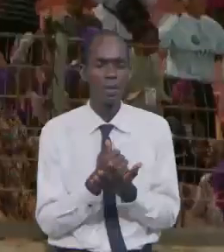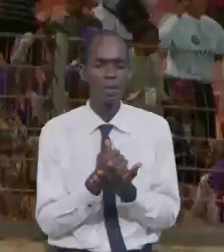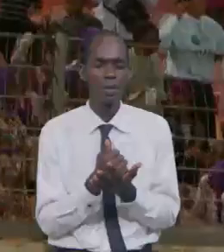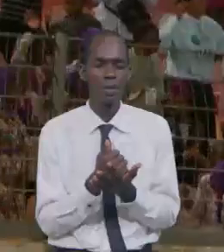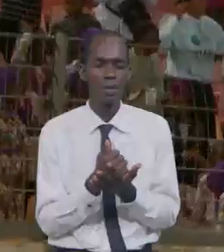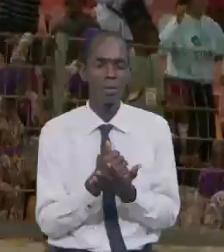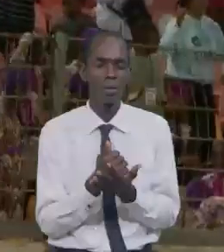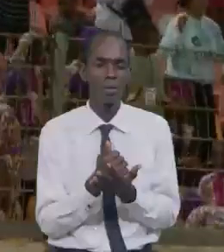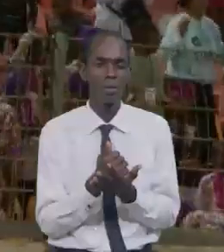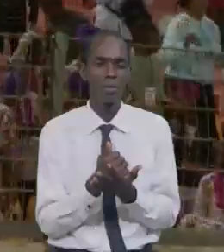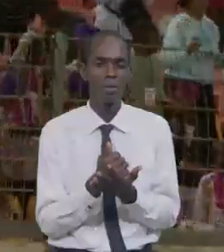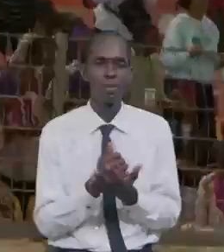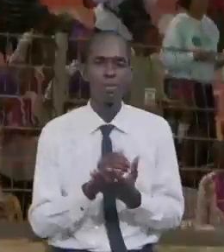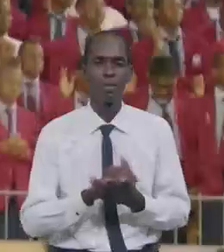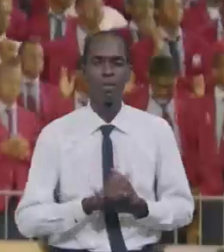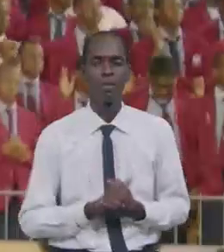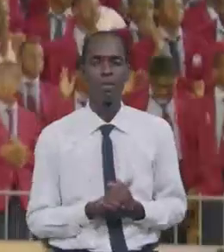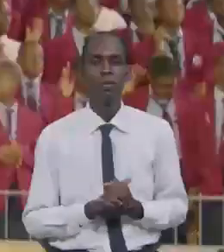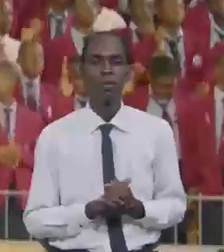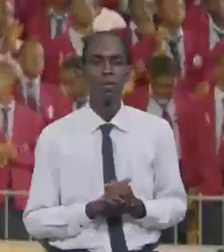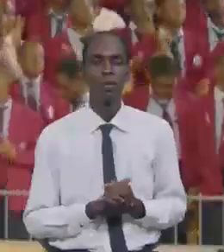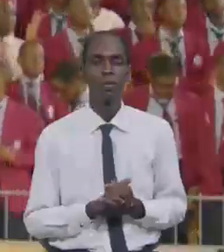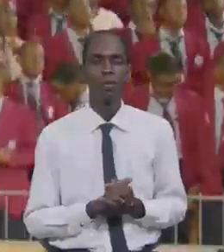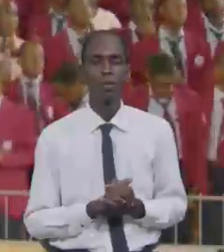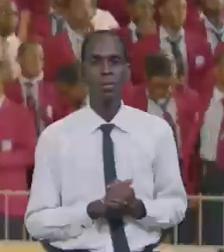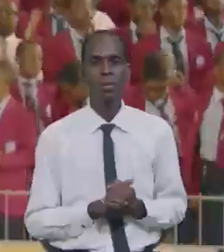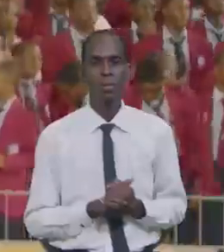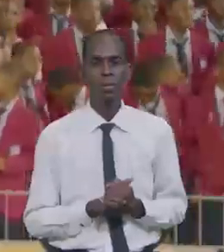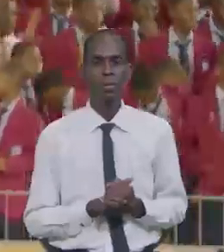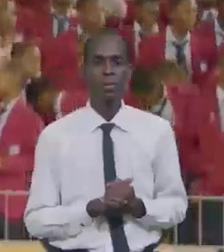Testimony.